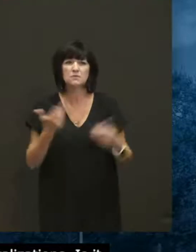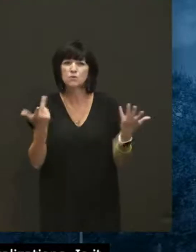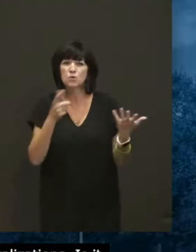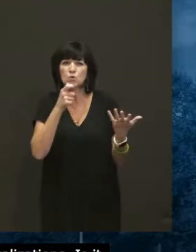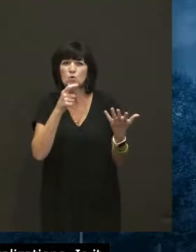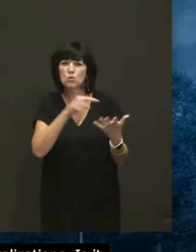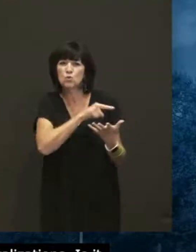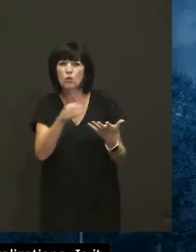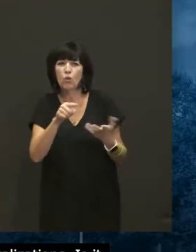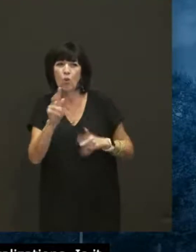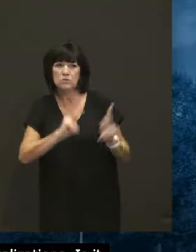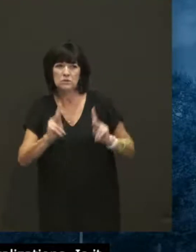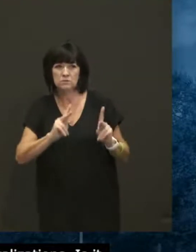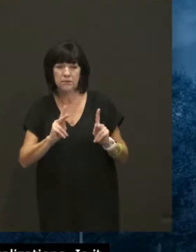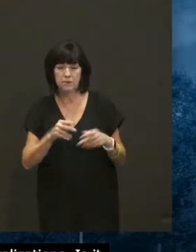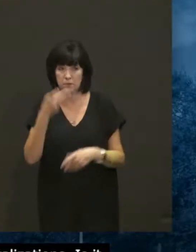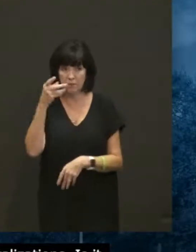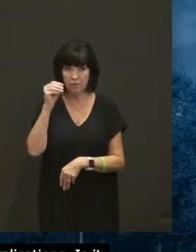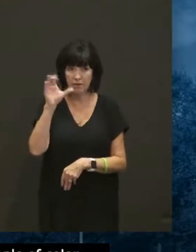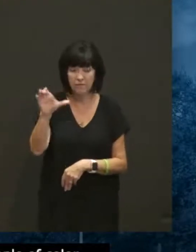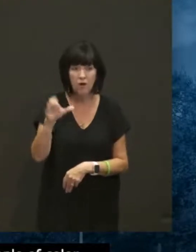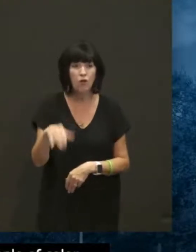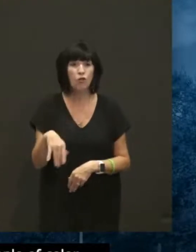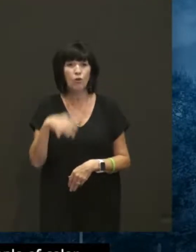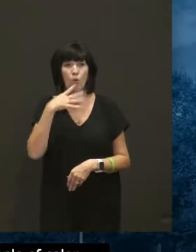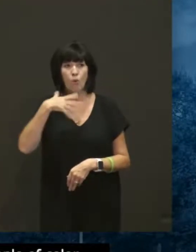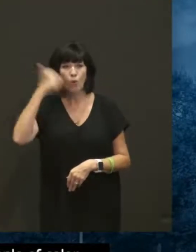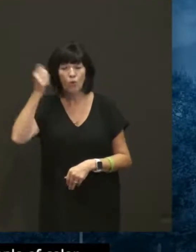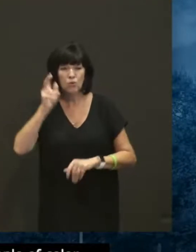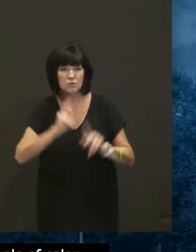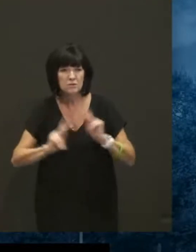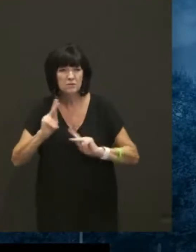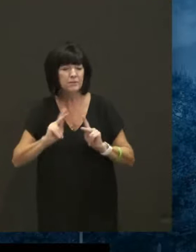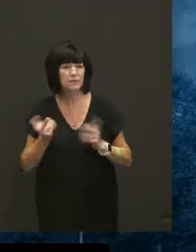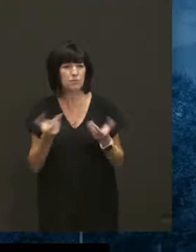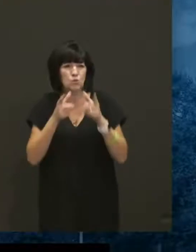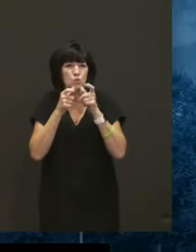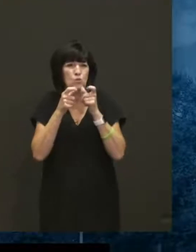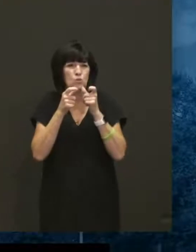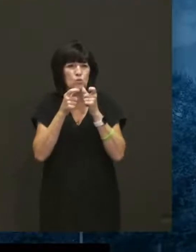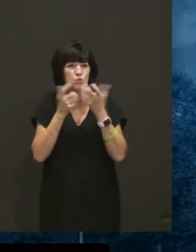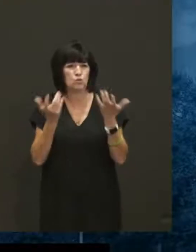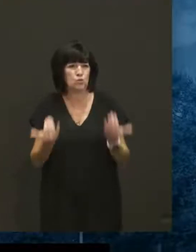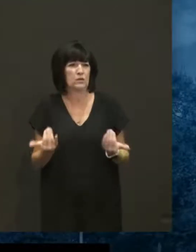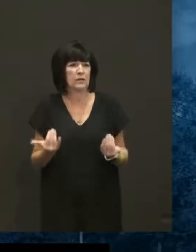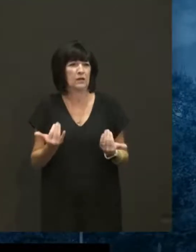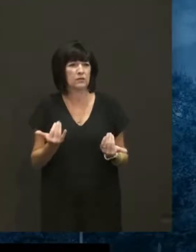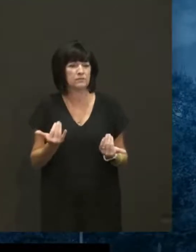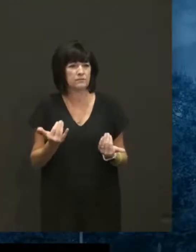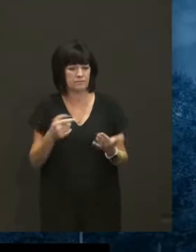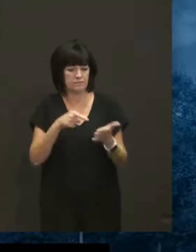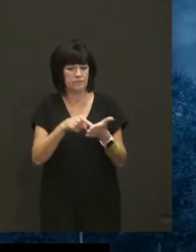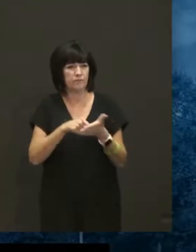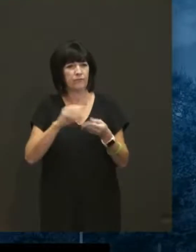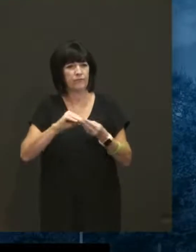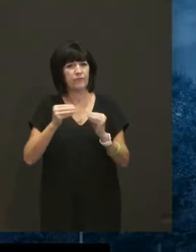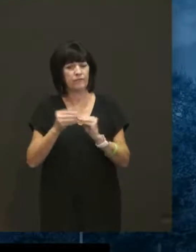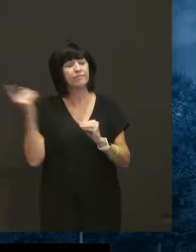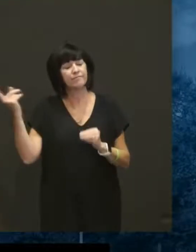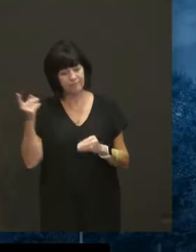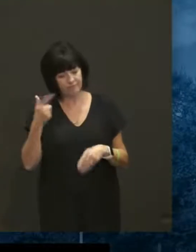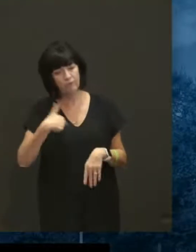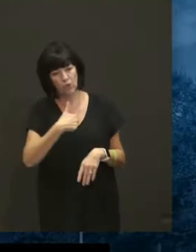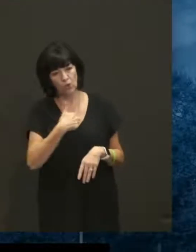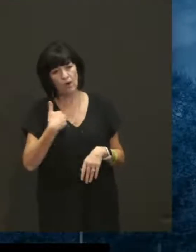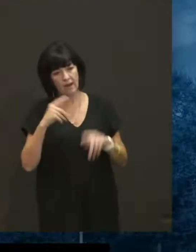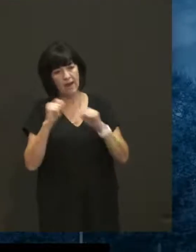What do we know? Yeah, that's a great question. We are diving into that. We have a team of contact tracers